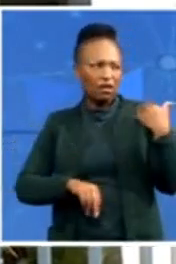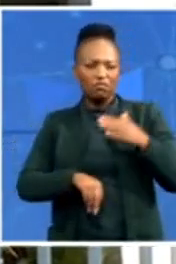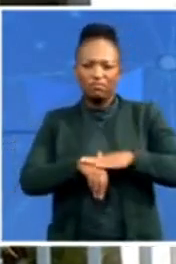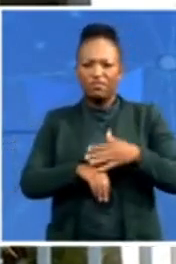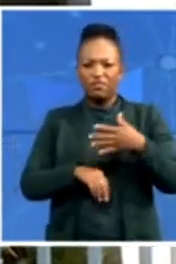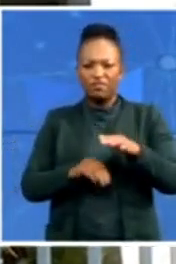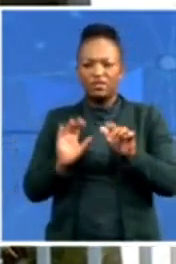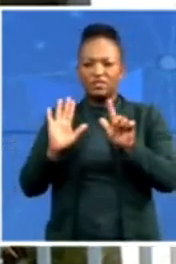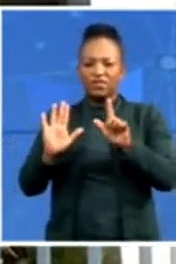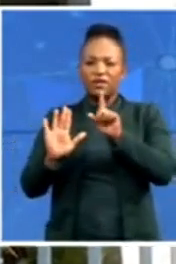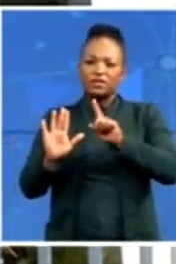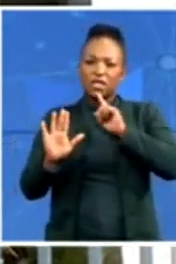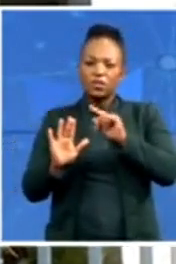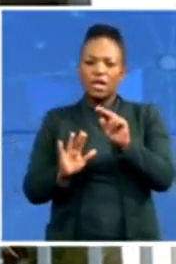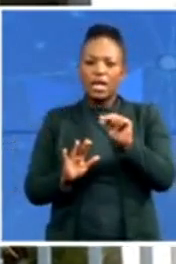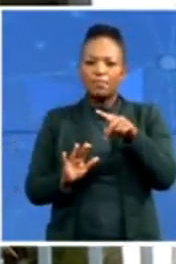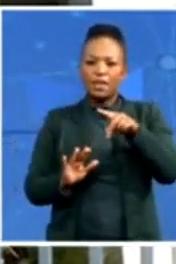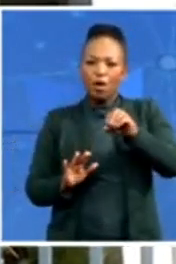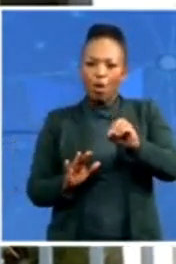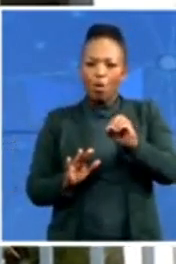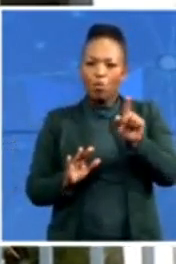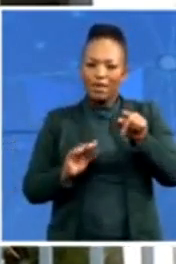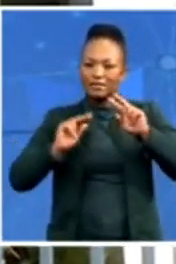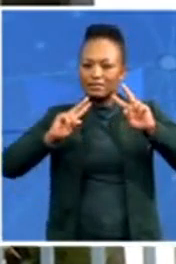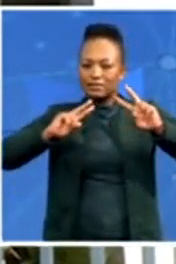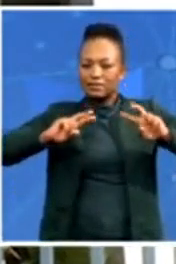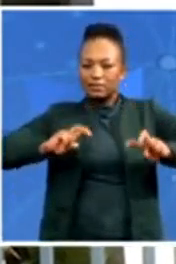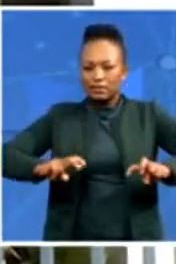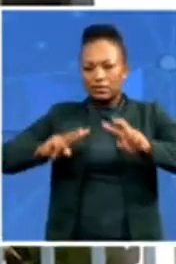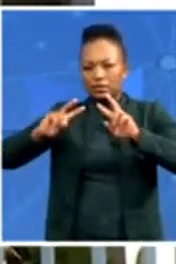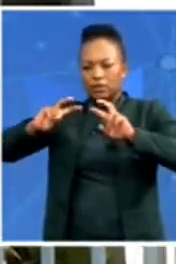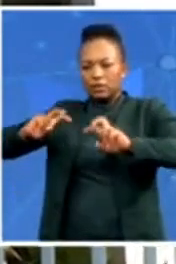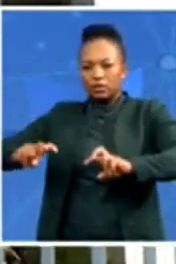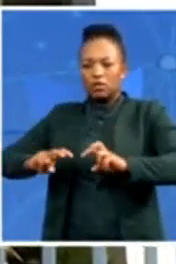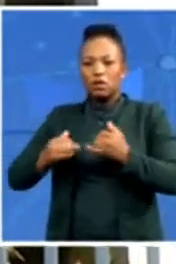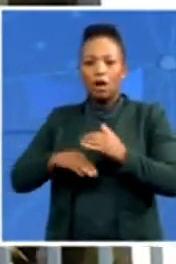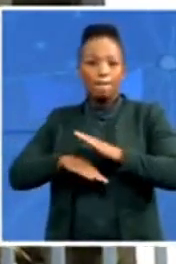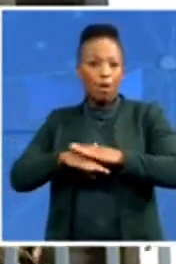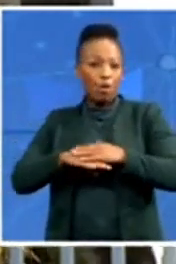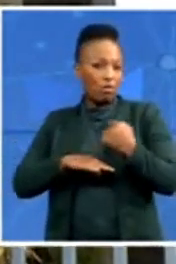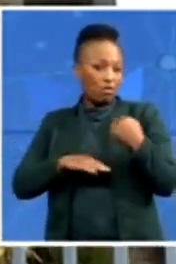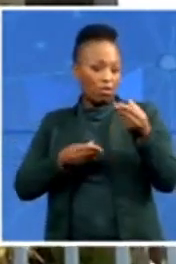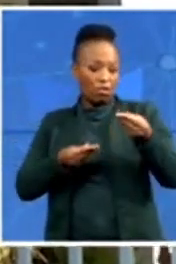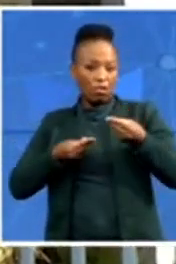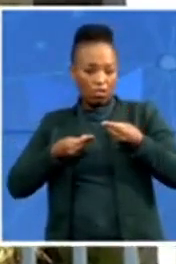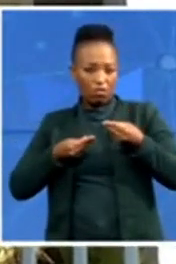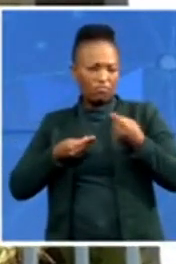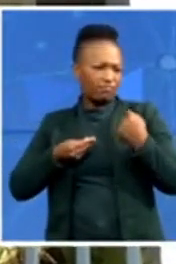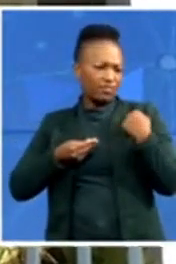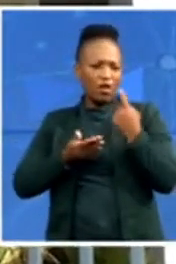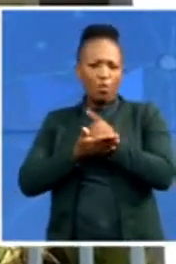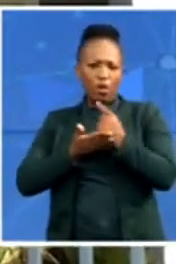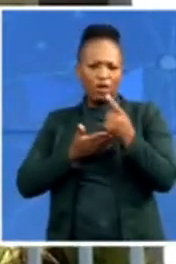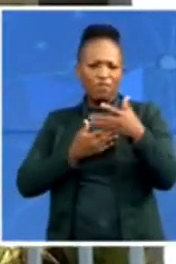got to look at. We have now received more. I think in the past week or so, we received about 25